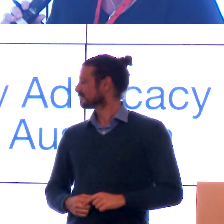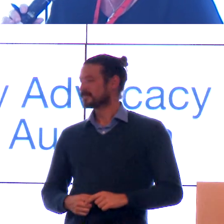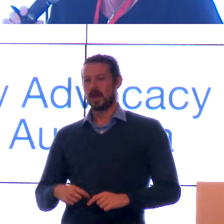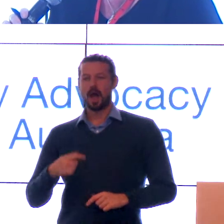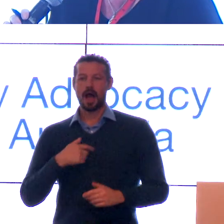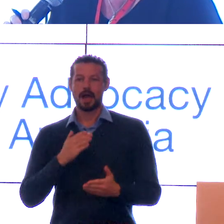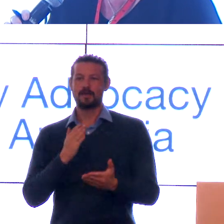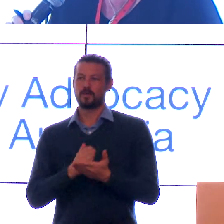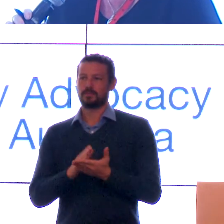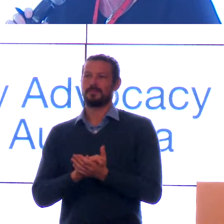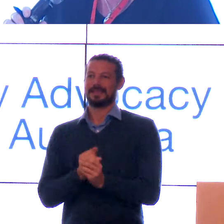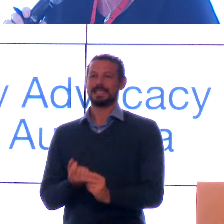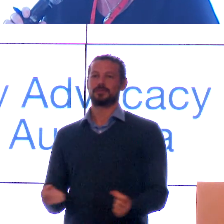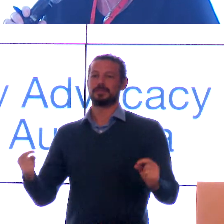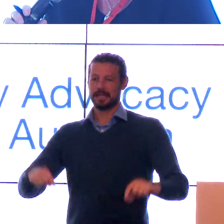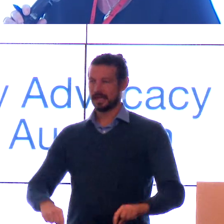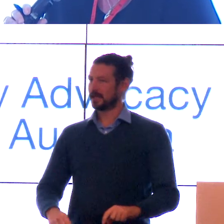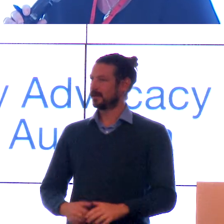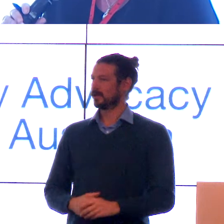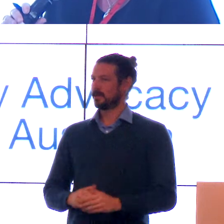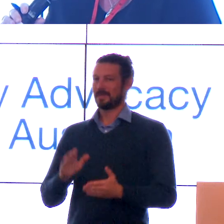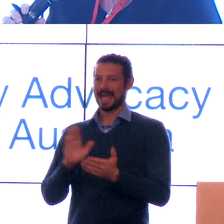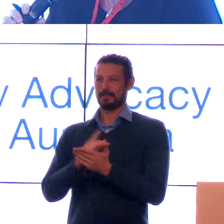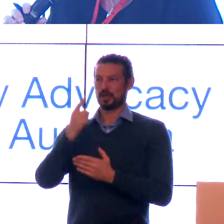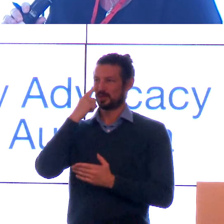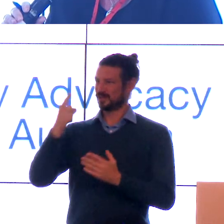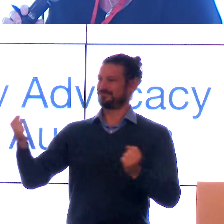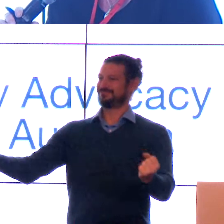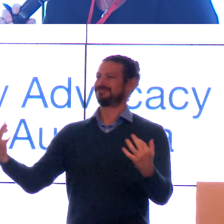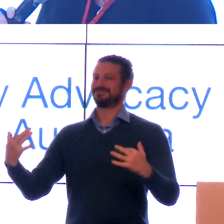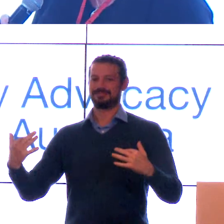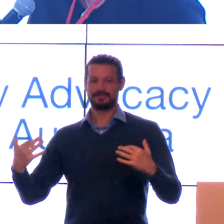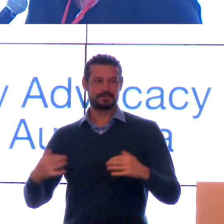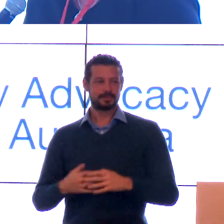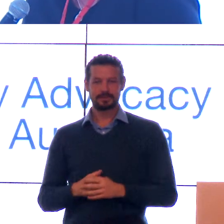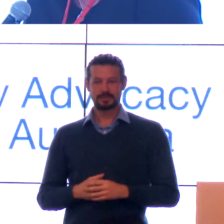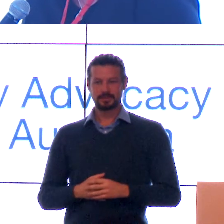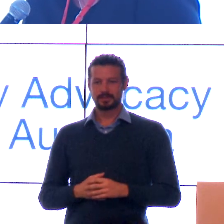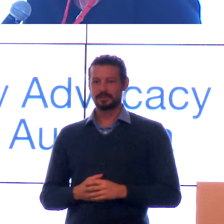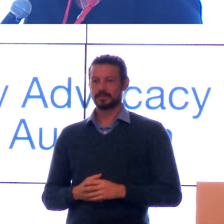I'm really pleased to be here today, and it's great to see so many people join us.